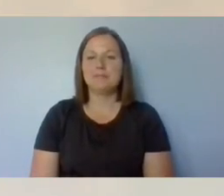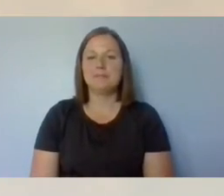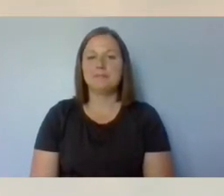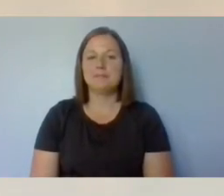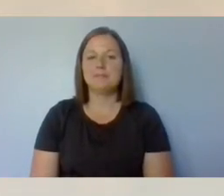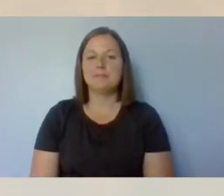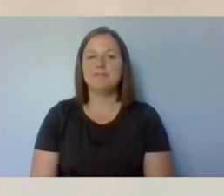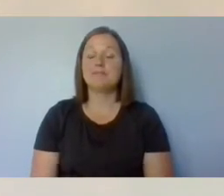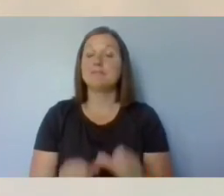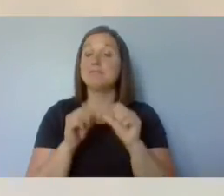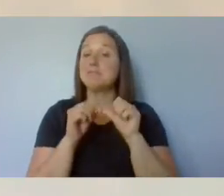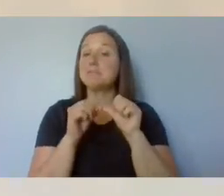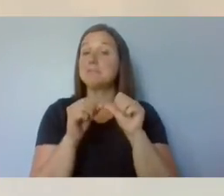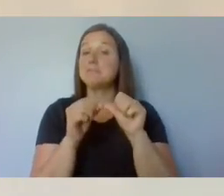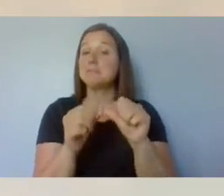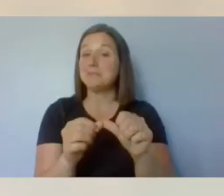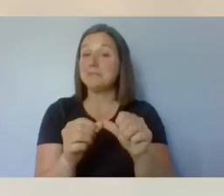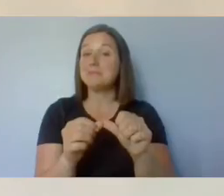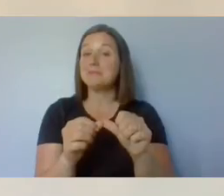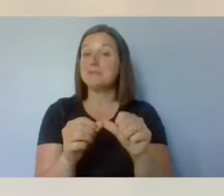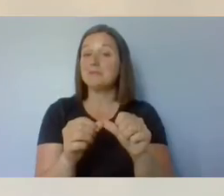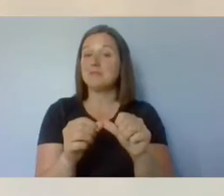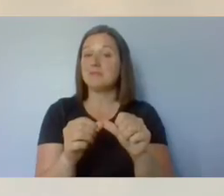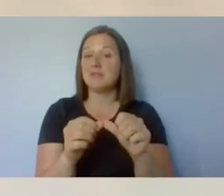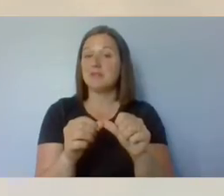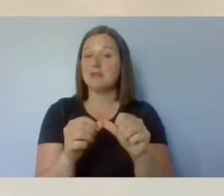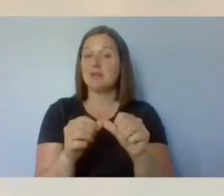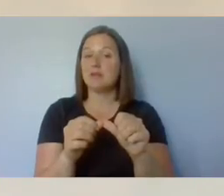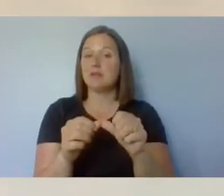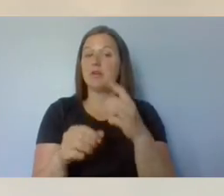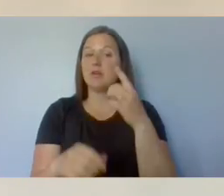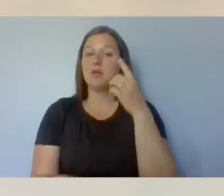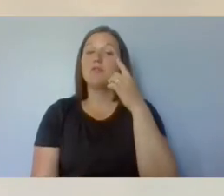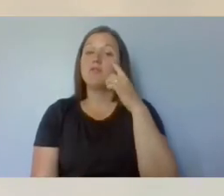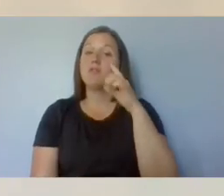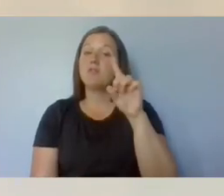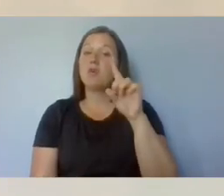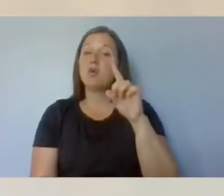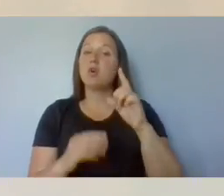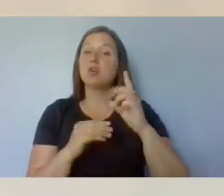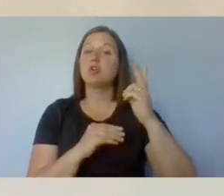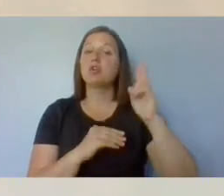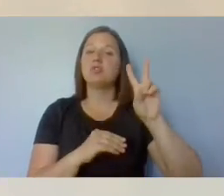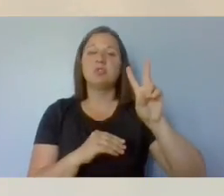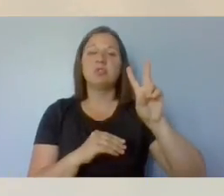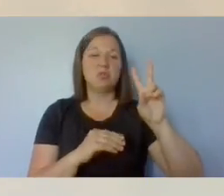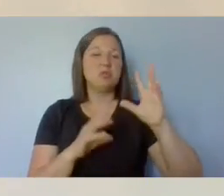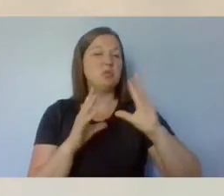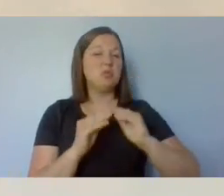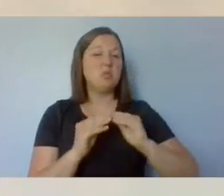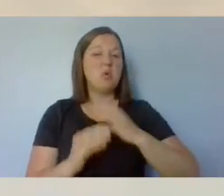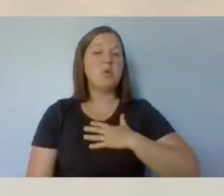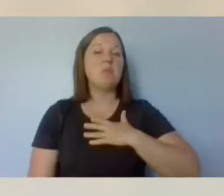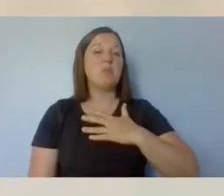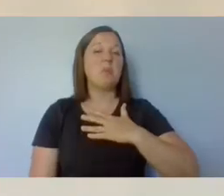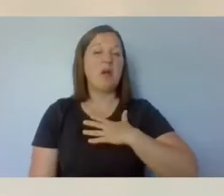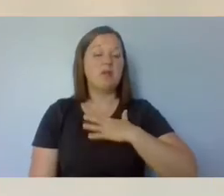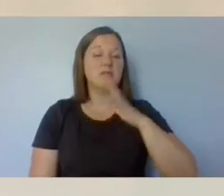Keep moving your knees for another two rounds of breath.